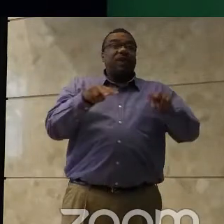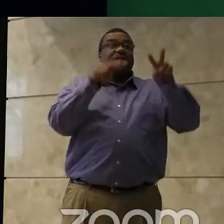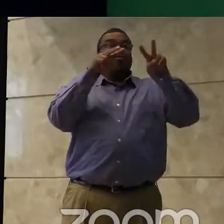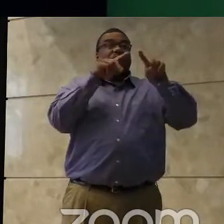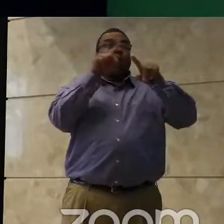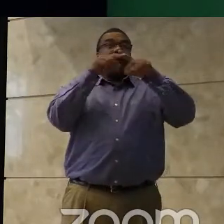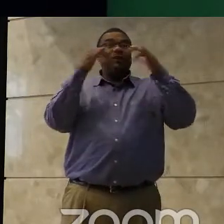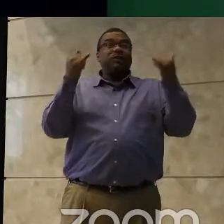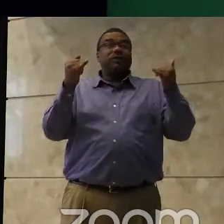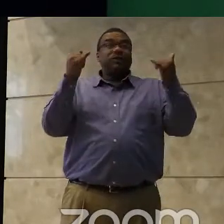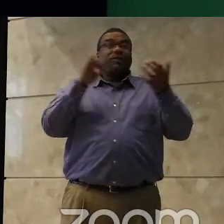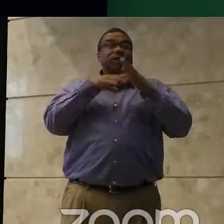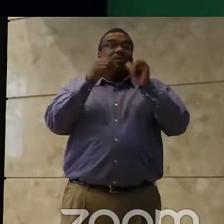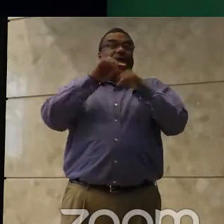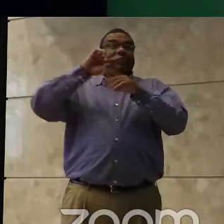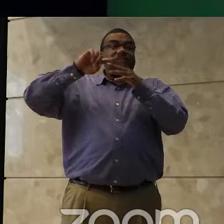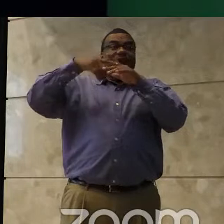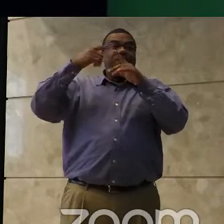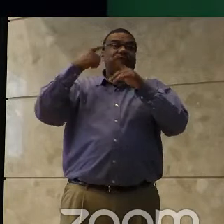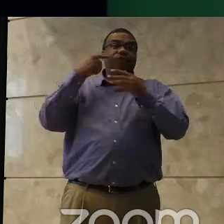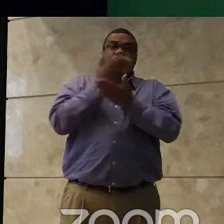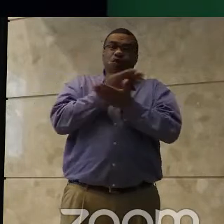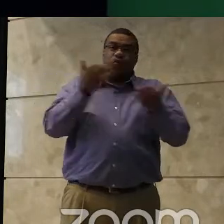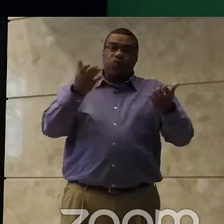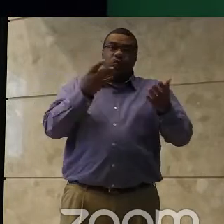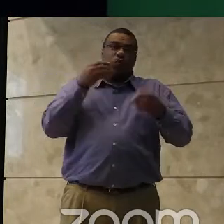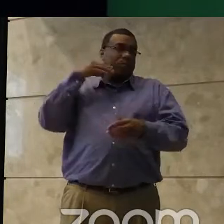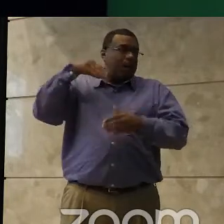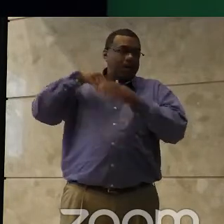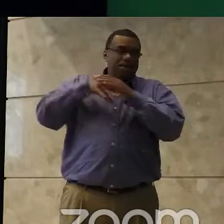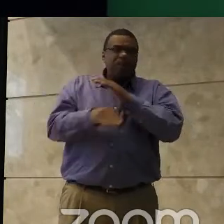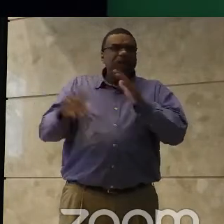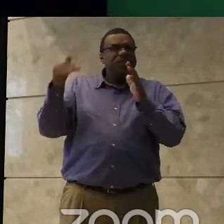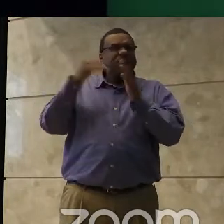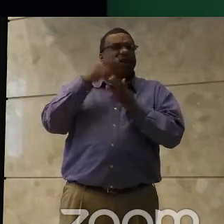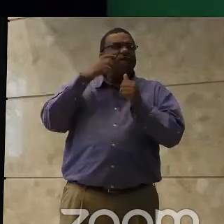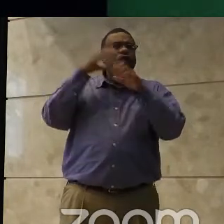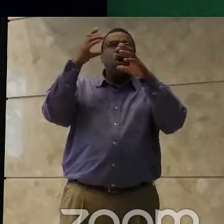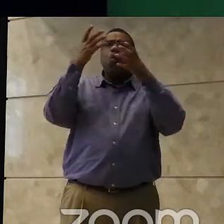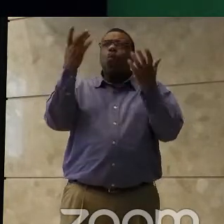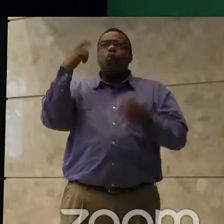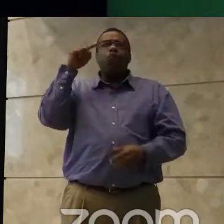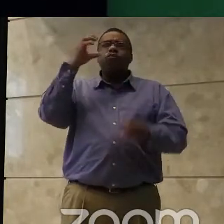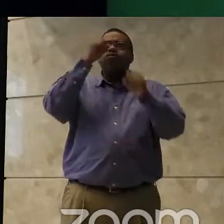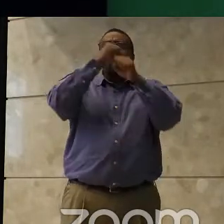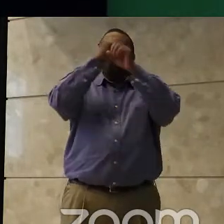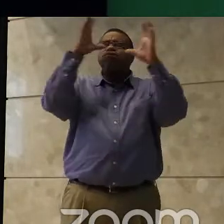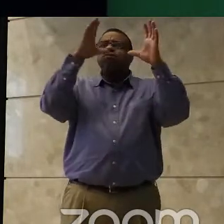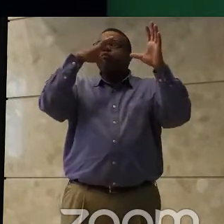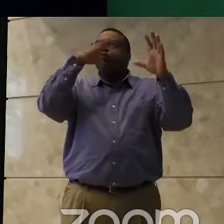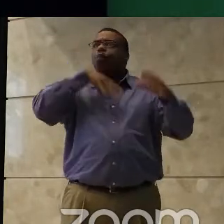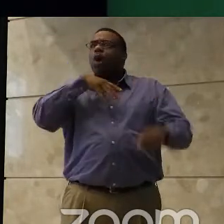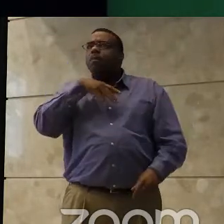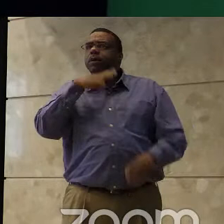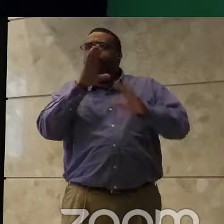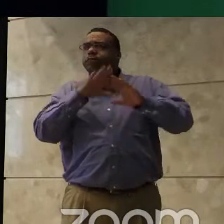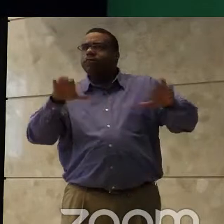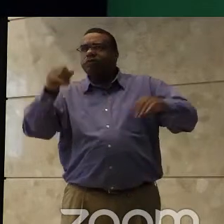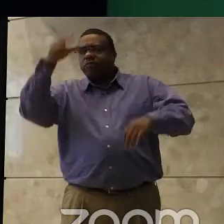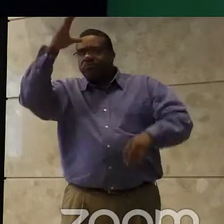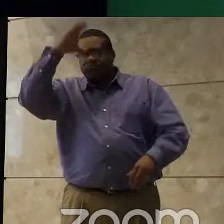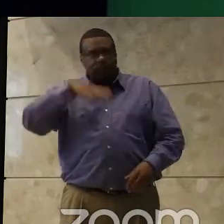day breaking for you. Give birth again to the dream. Women, children,